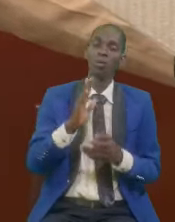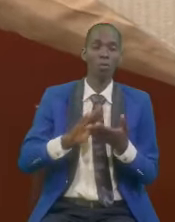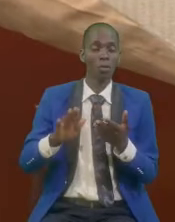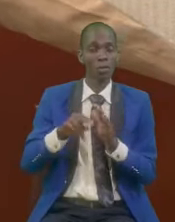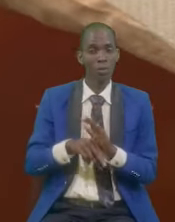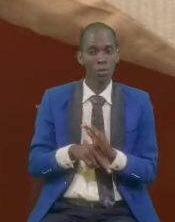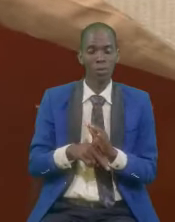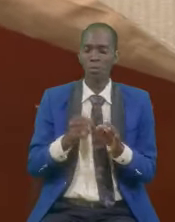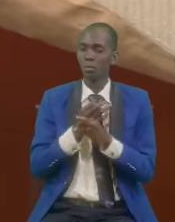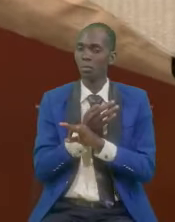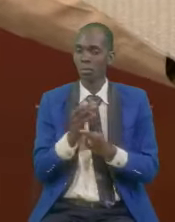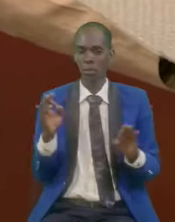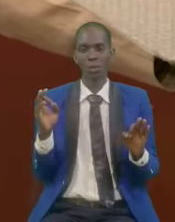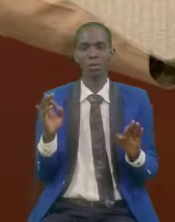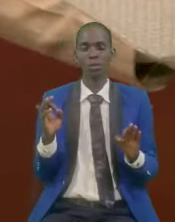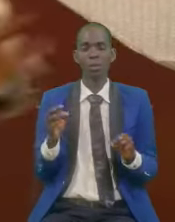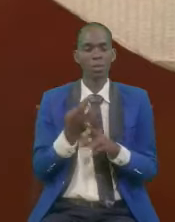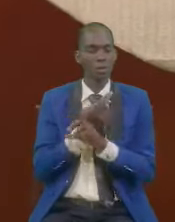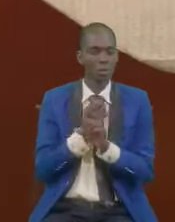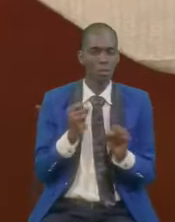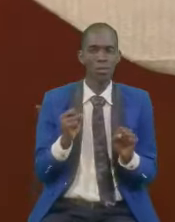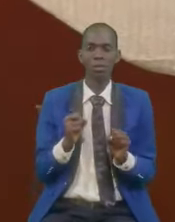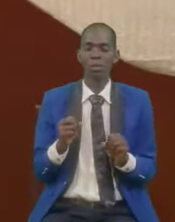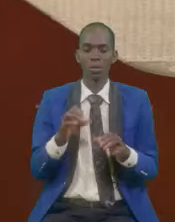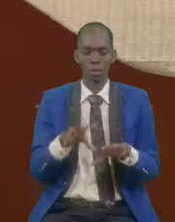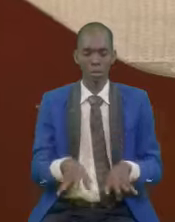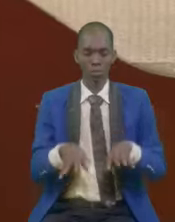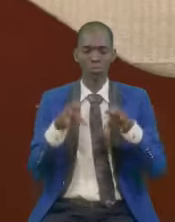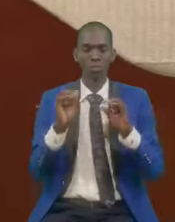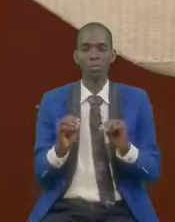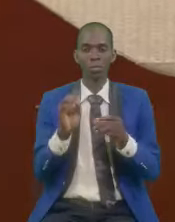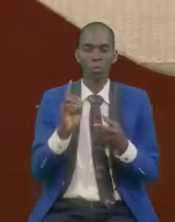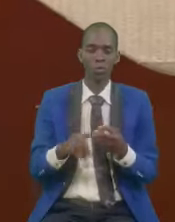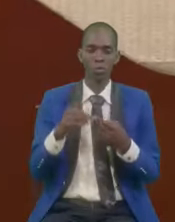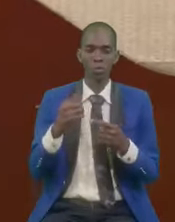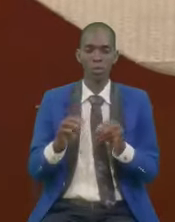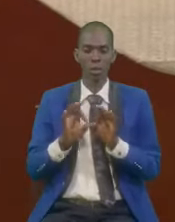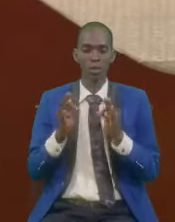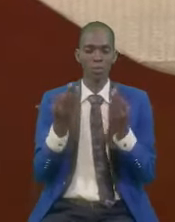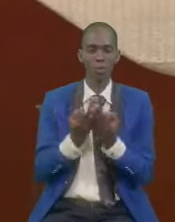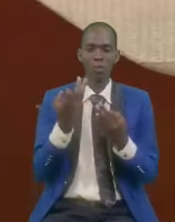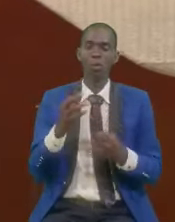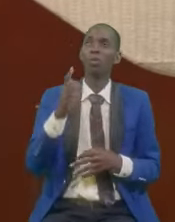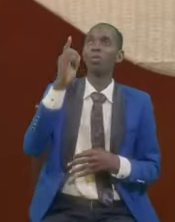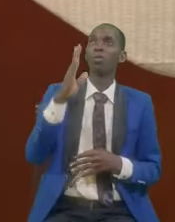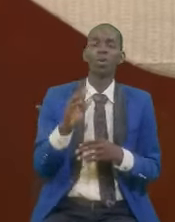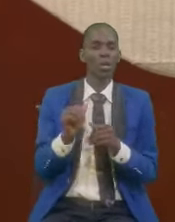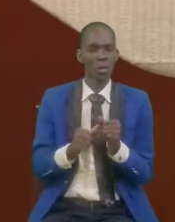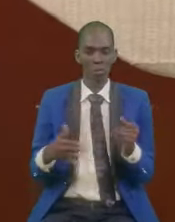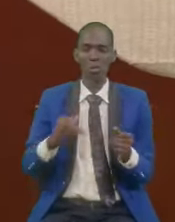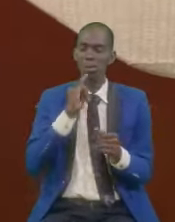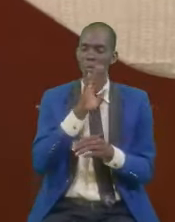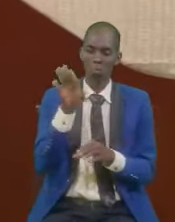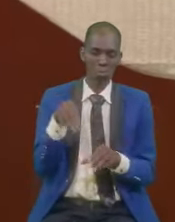forgiveness, freedom, redemption, adoption into the family of God. Everything that's still